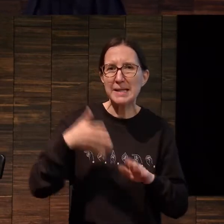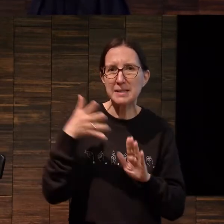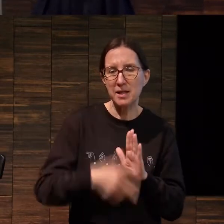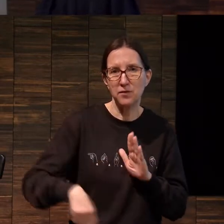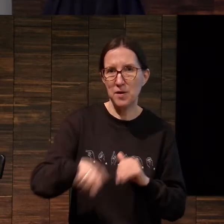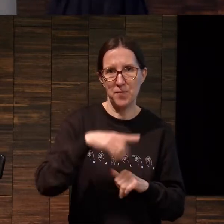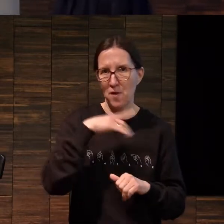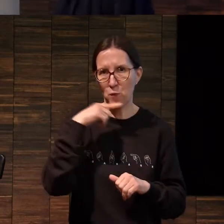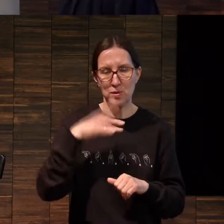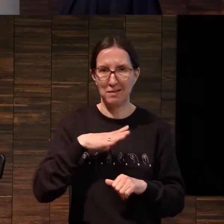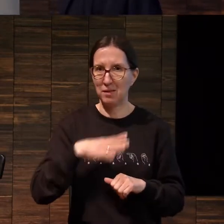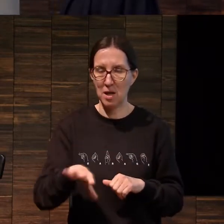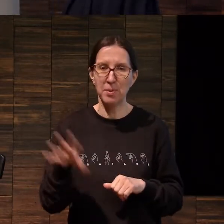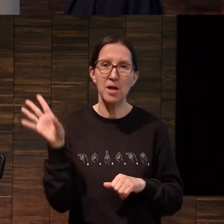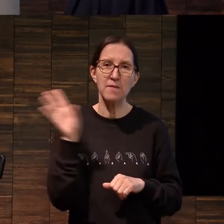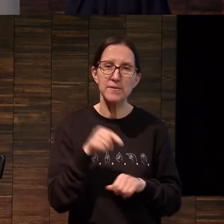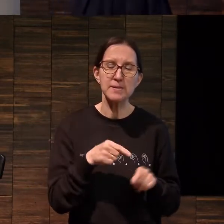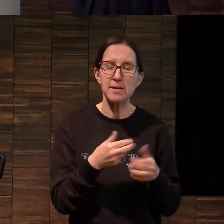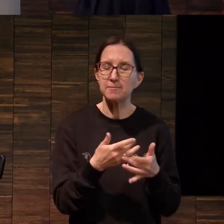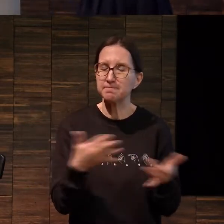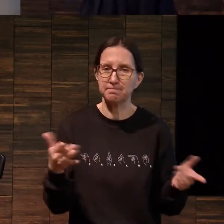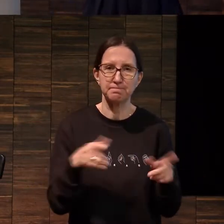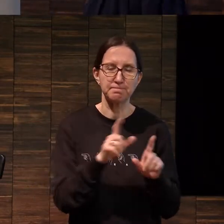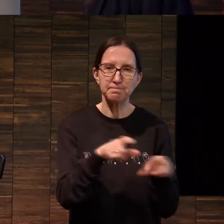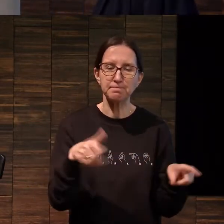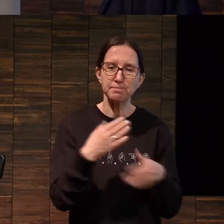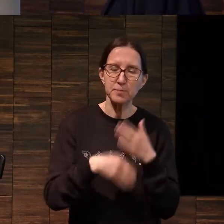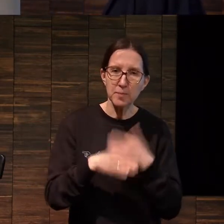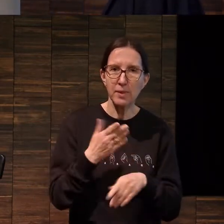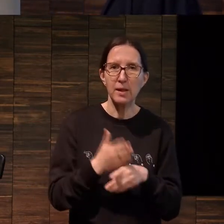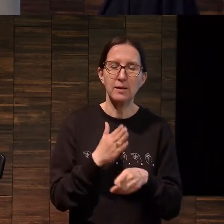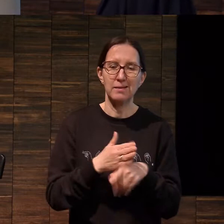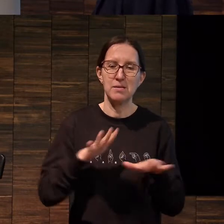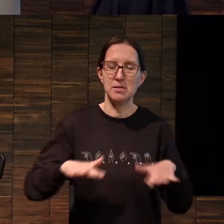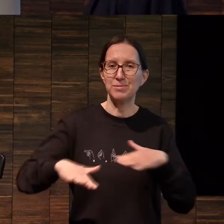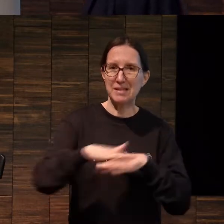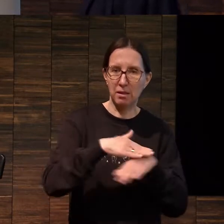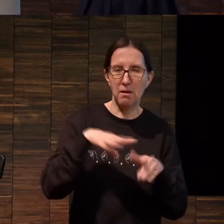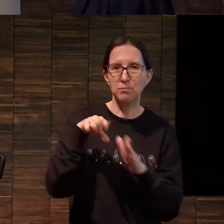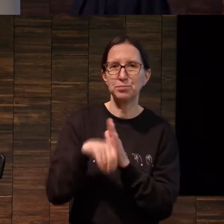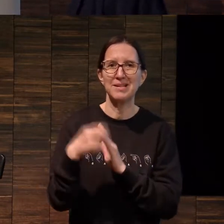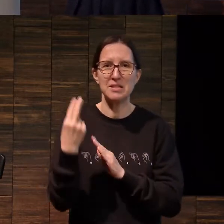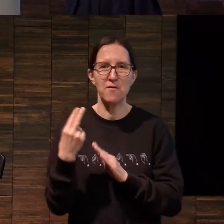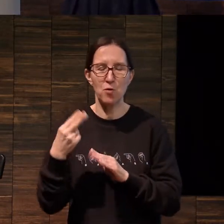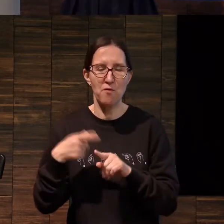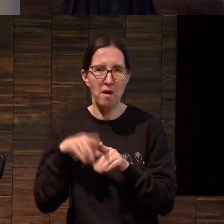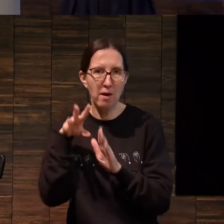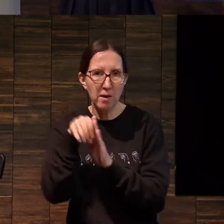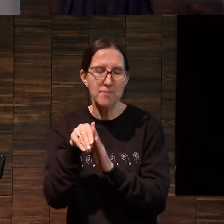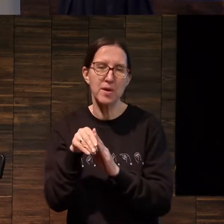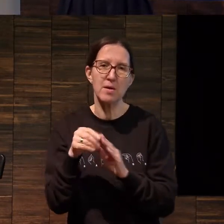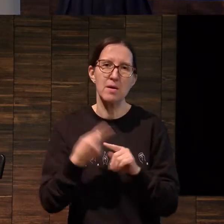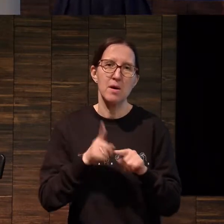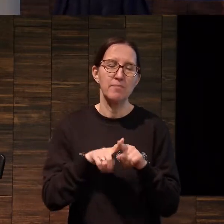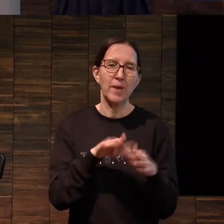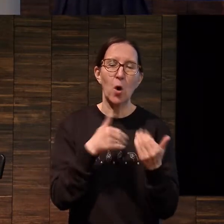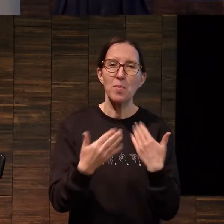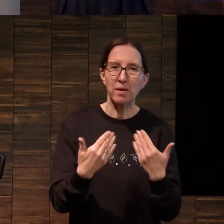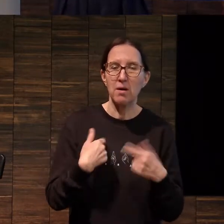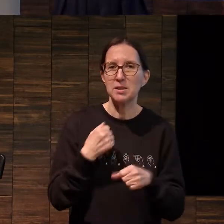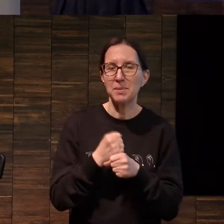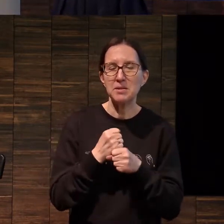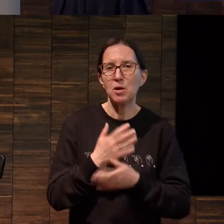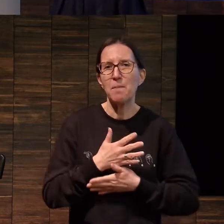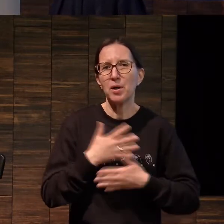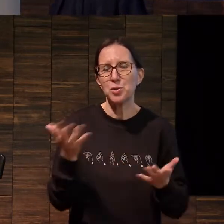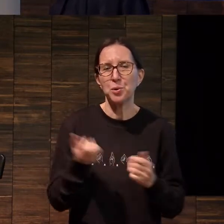thing because such large studies have never been conducted in Russia. It includes all kinds of disabilities. We're talking